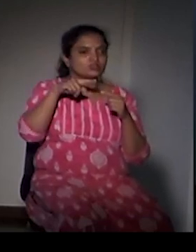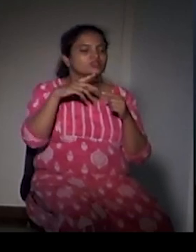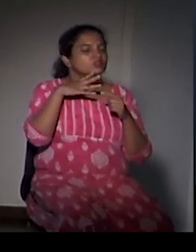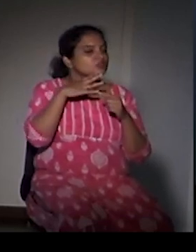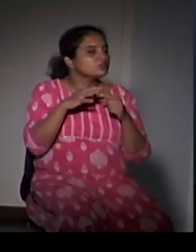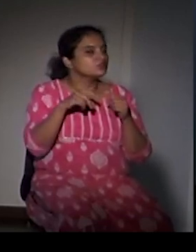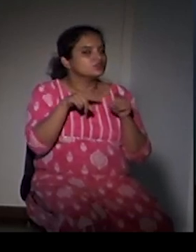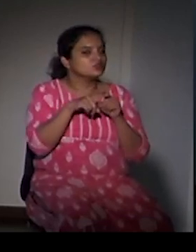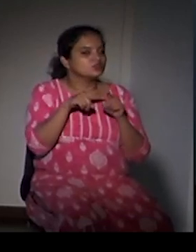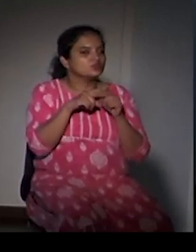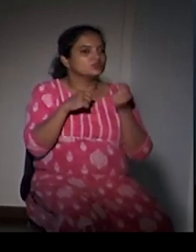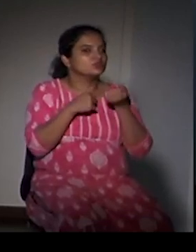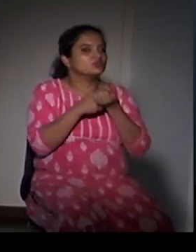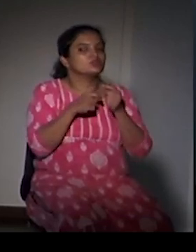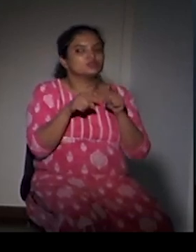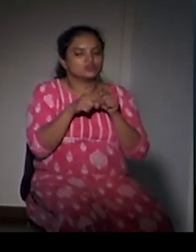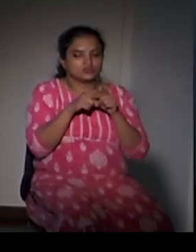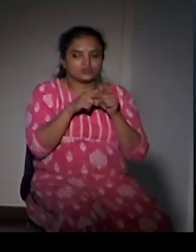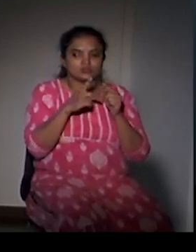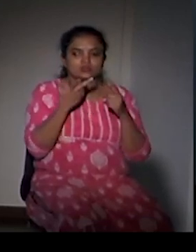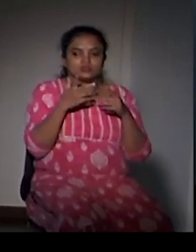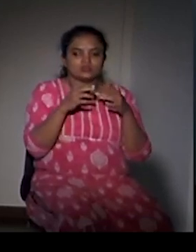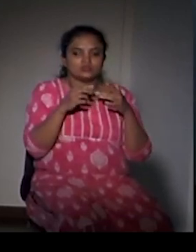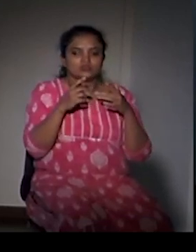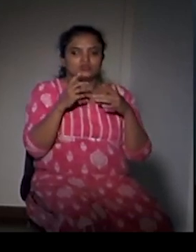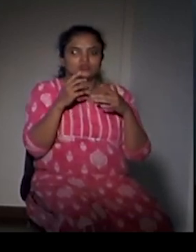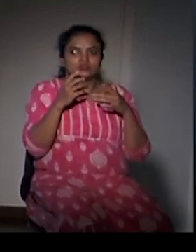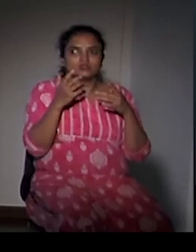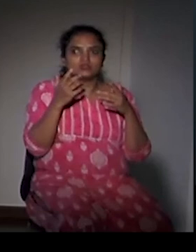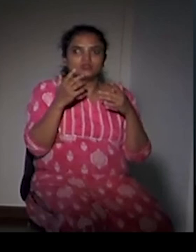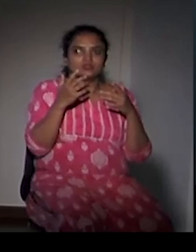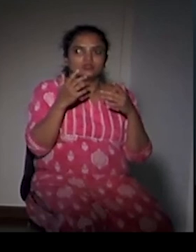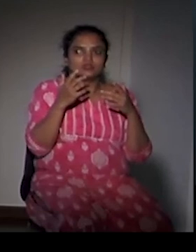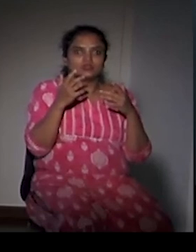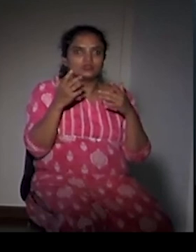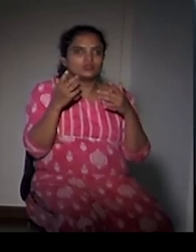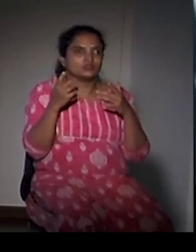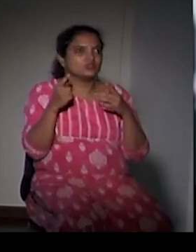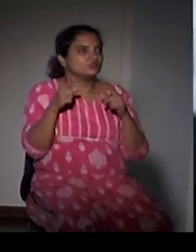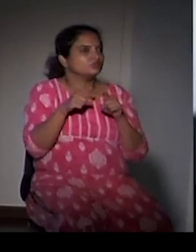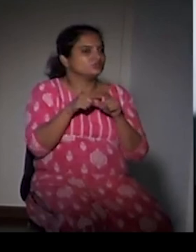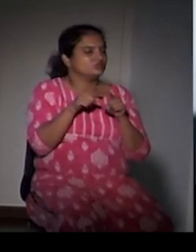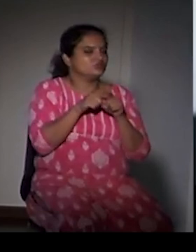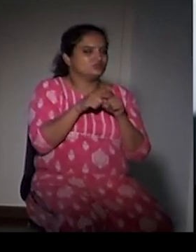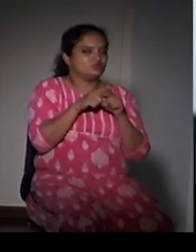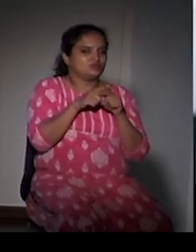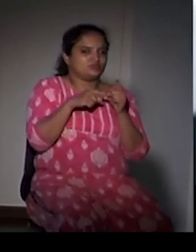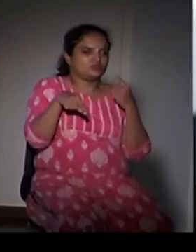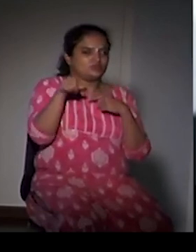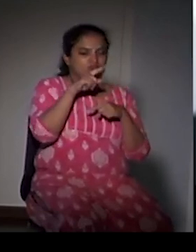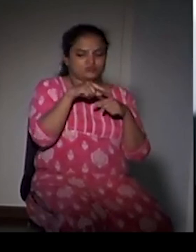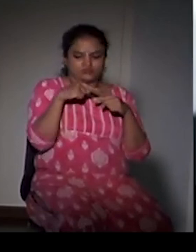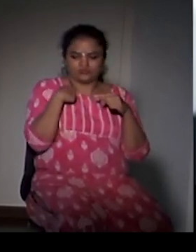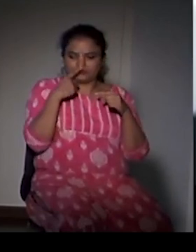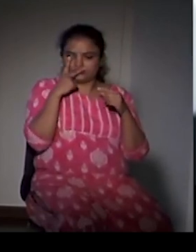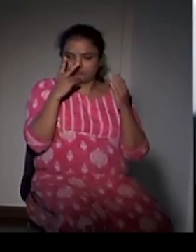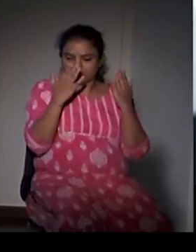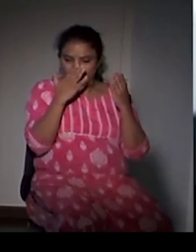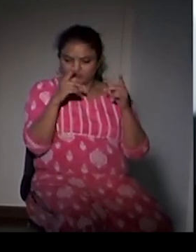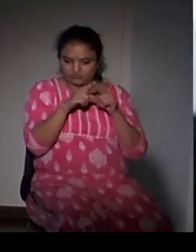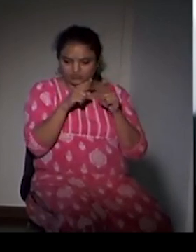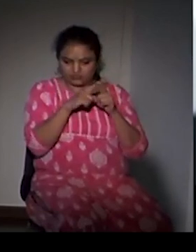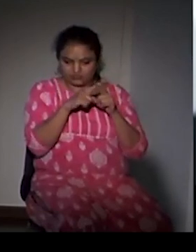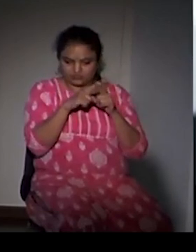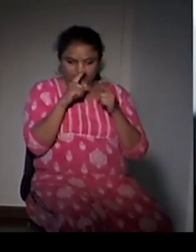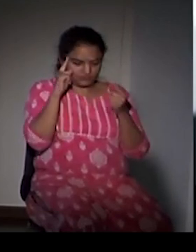is what's often quite well-meaning restoration, inappropriate restoration of buildings. This is